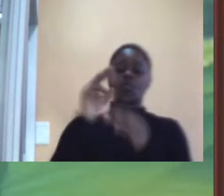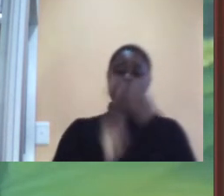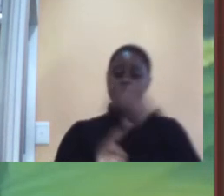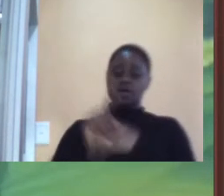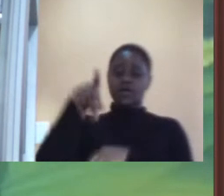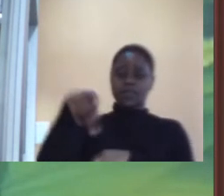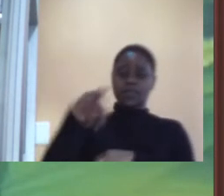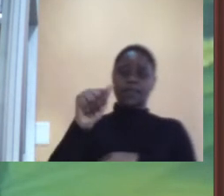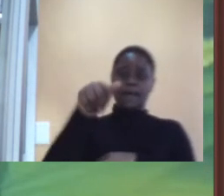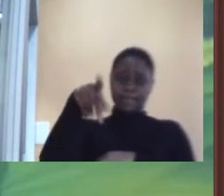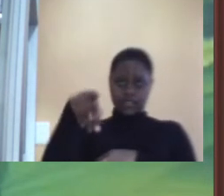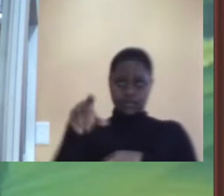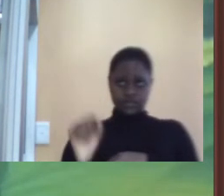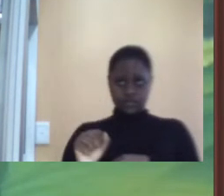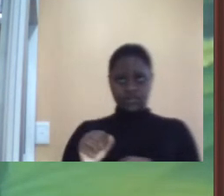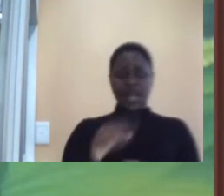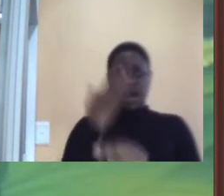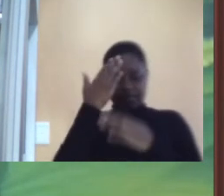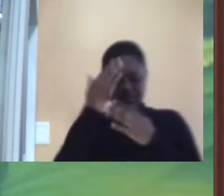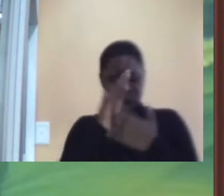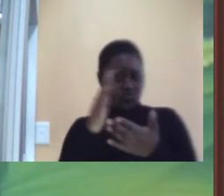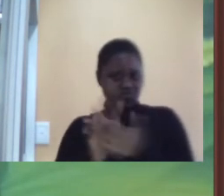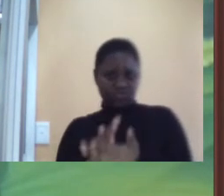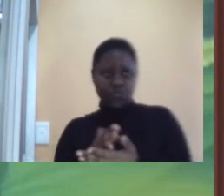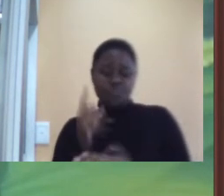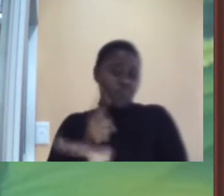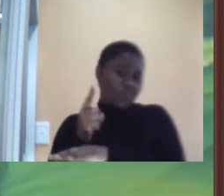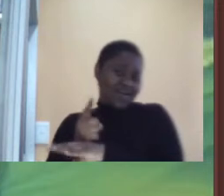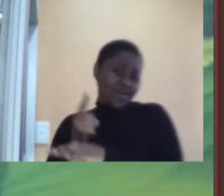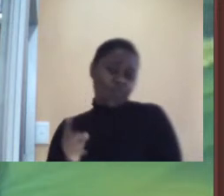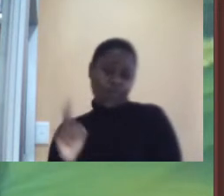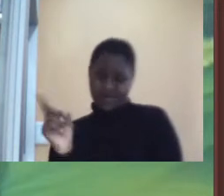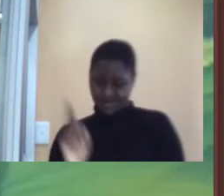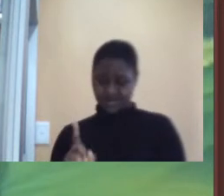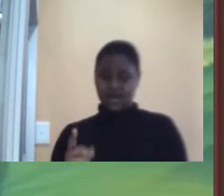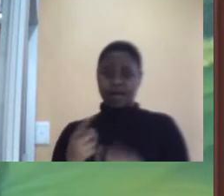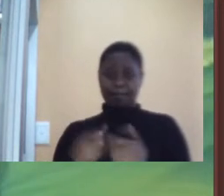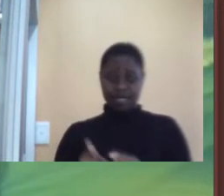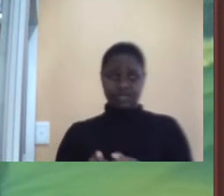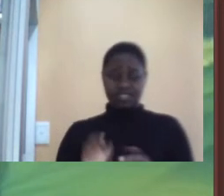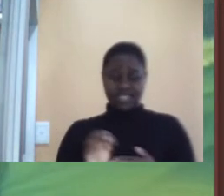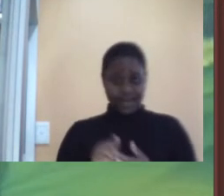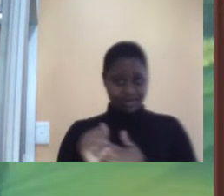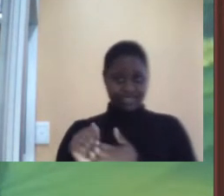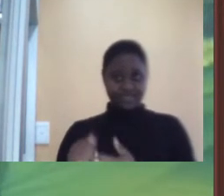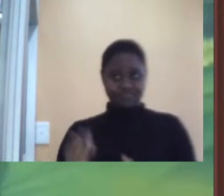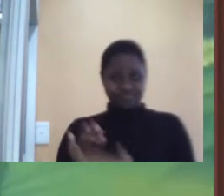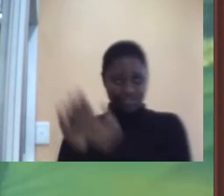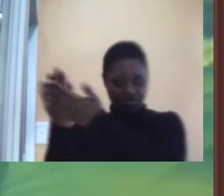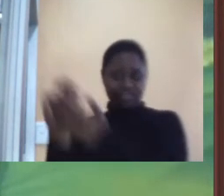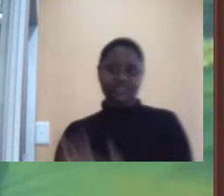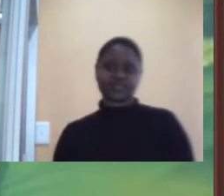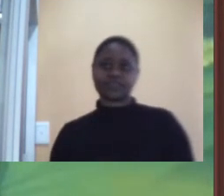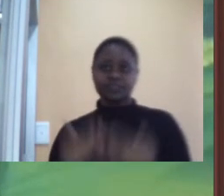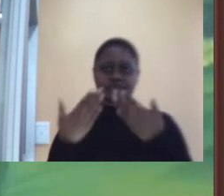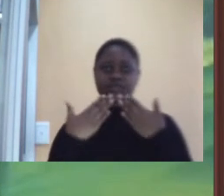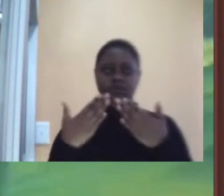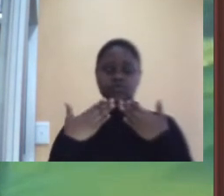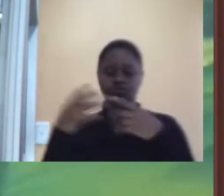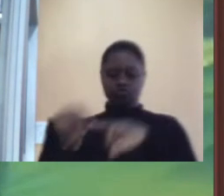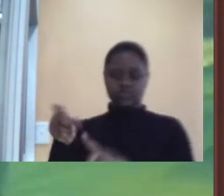sure what the result of the warning would be, but I'll leave it to your hands. Thank you, Chair.